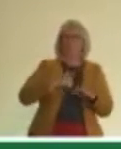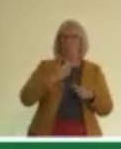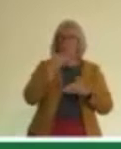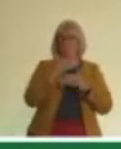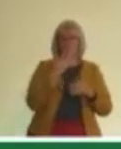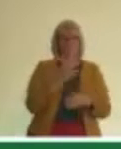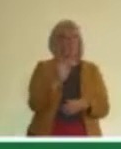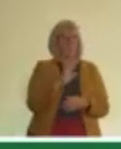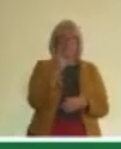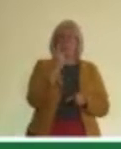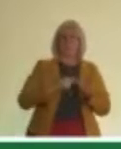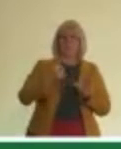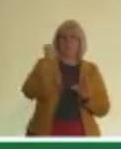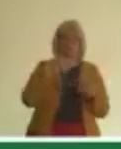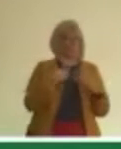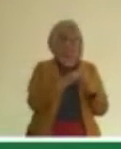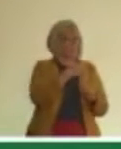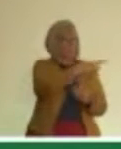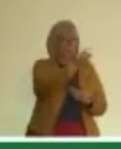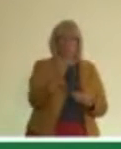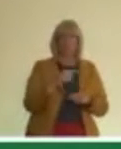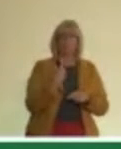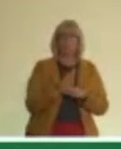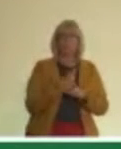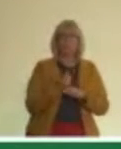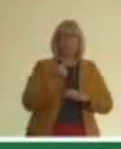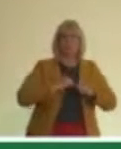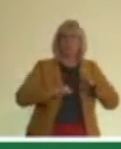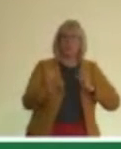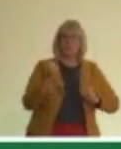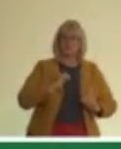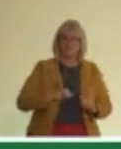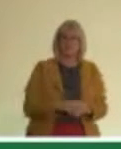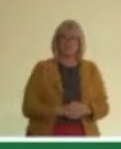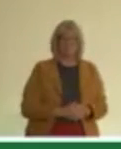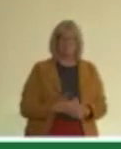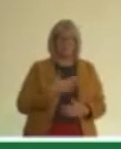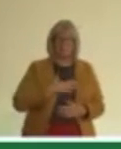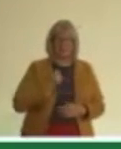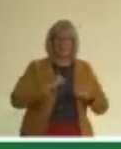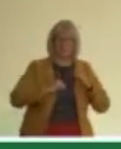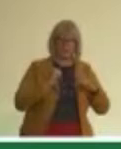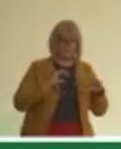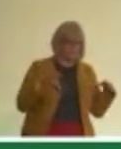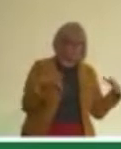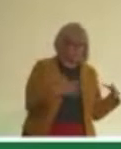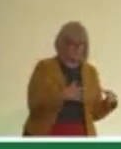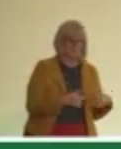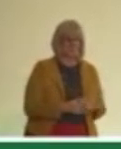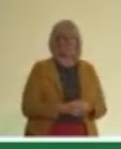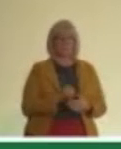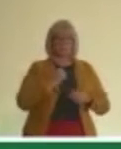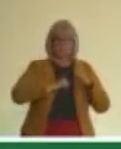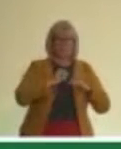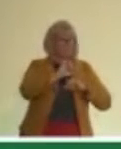ago, talking about pride. My pride in our party, my pride in our work, my